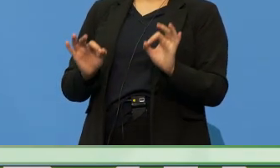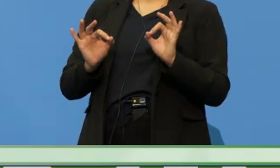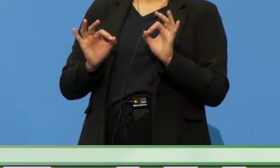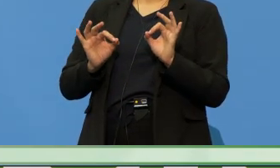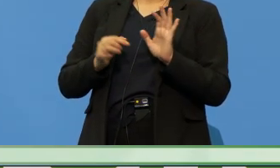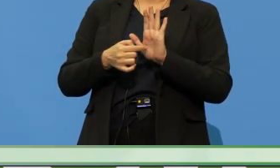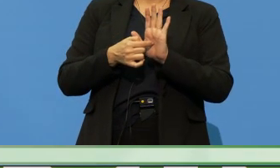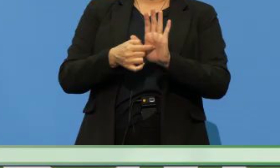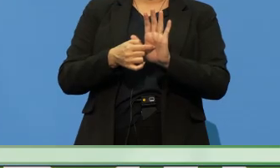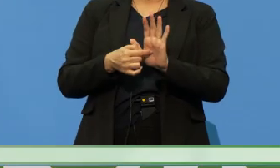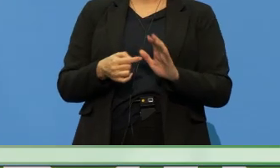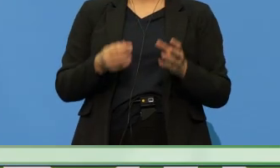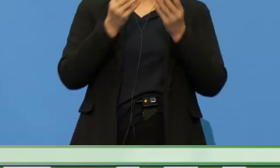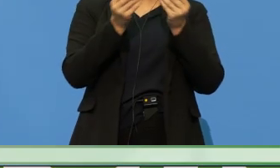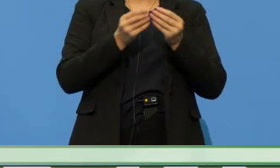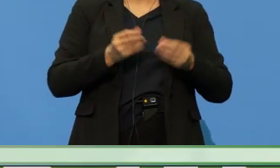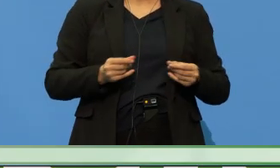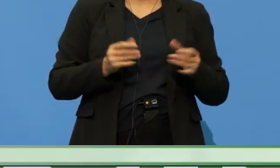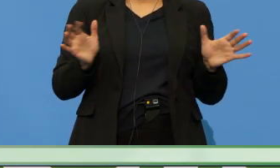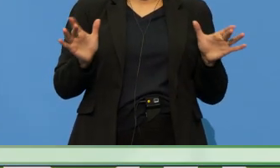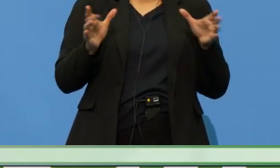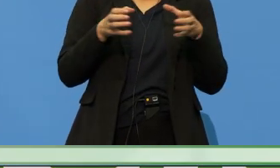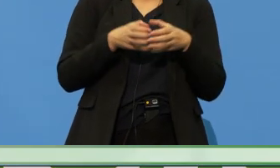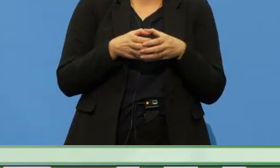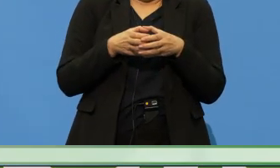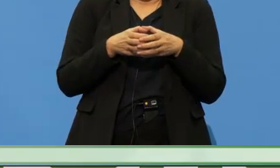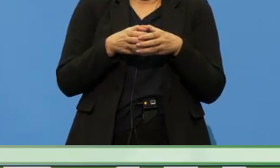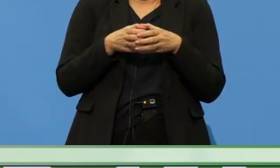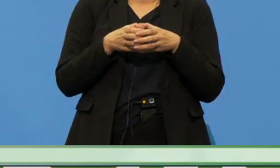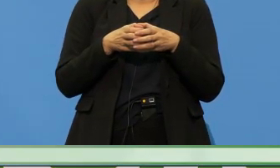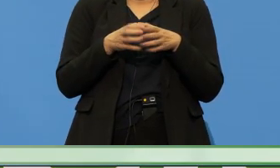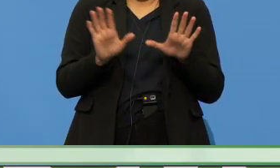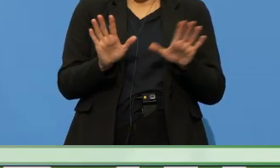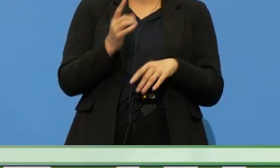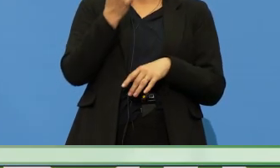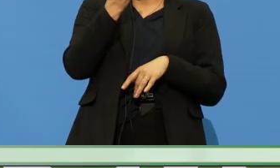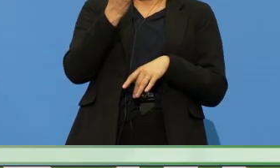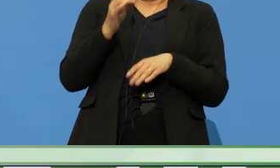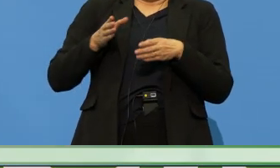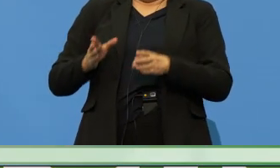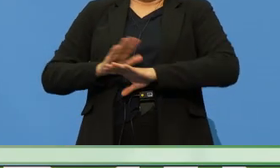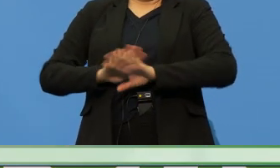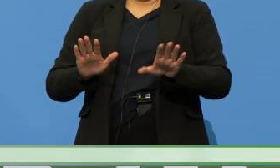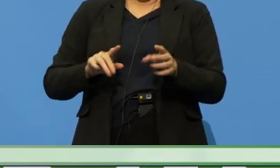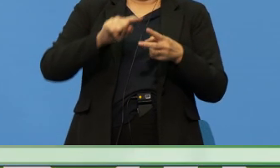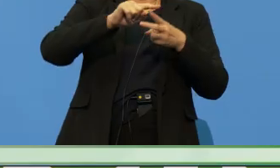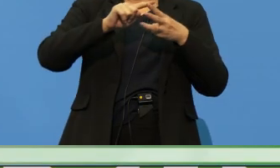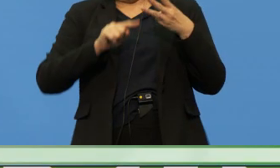a catalog of solutions. So it's the 3 ways together form the universal design